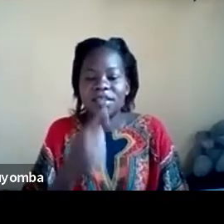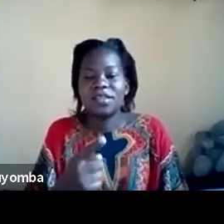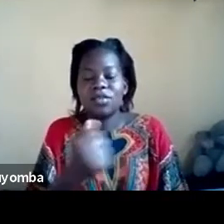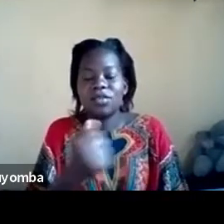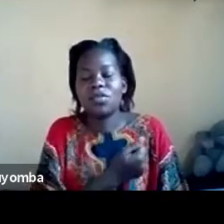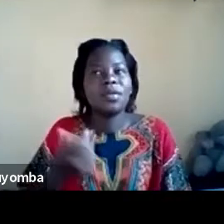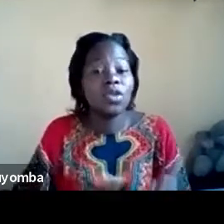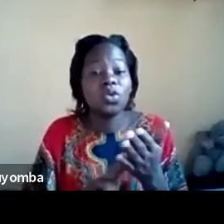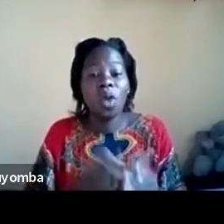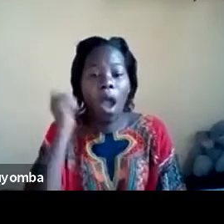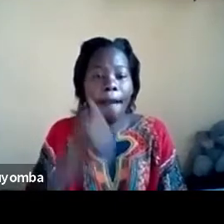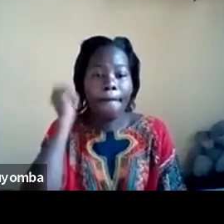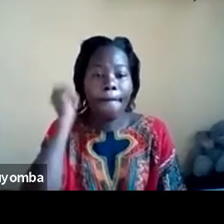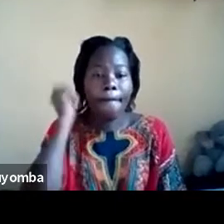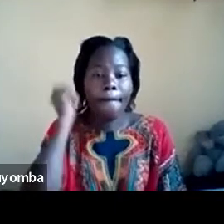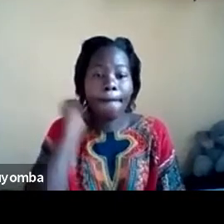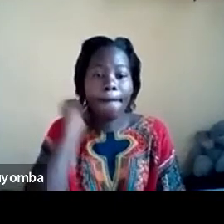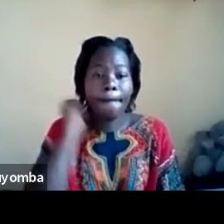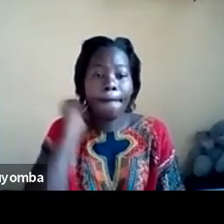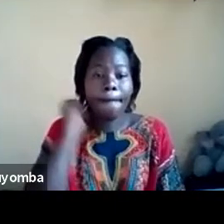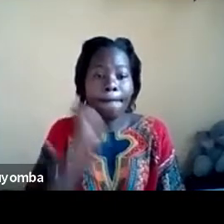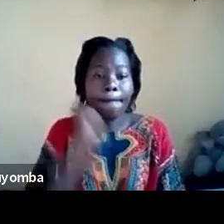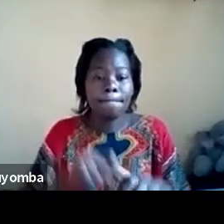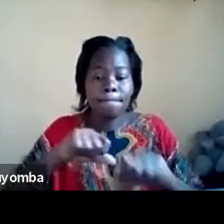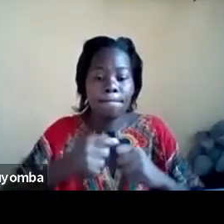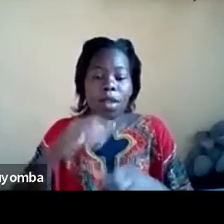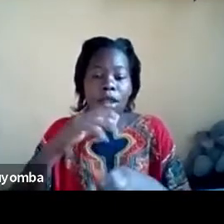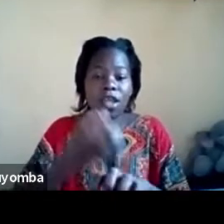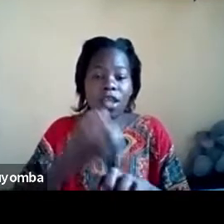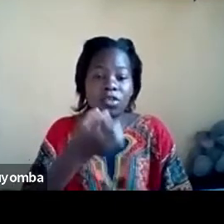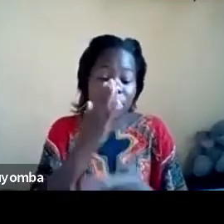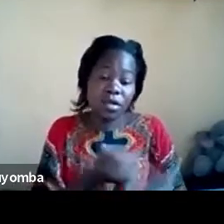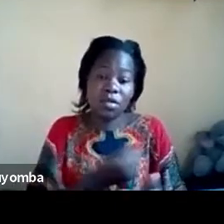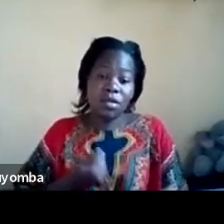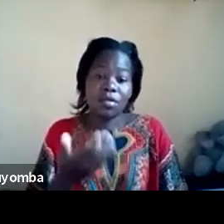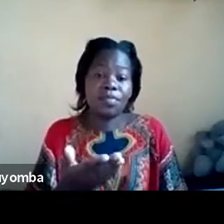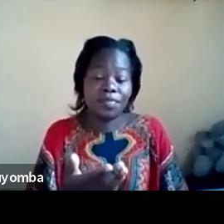to break down those stones. Some of these women groups, as long as they come